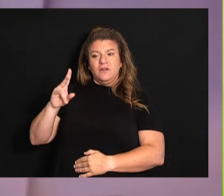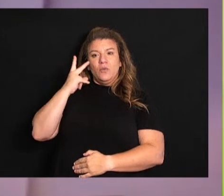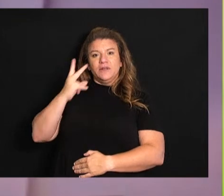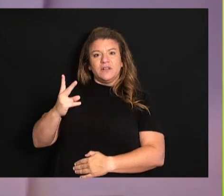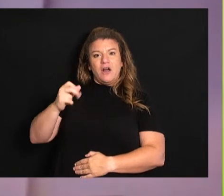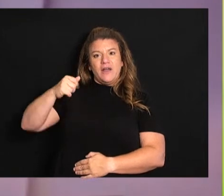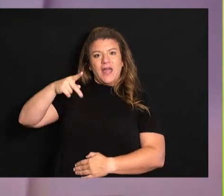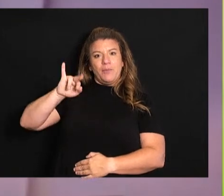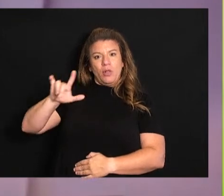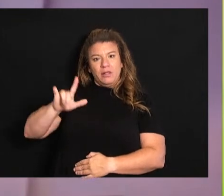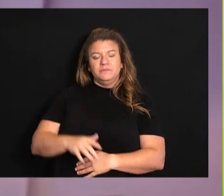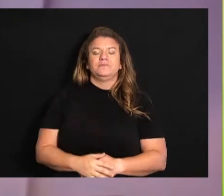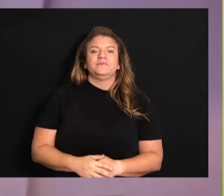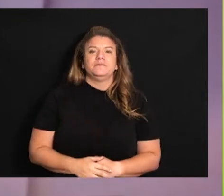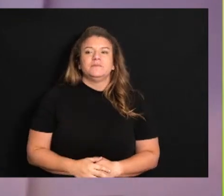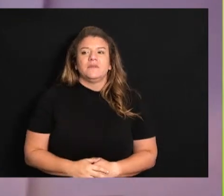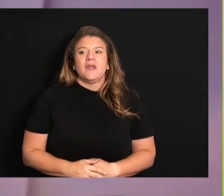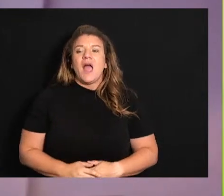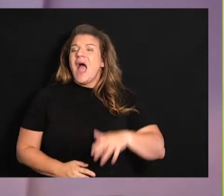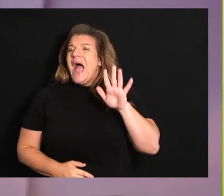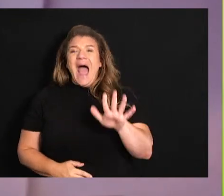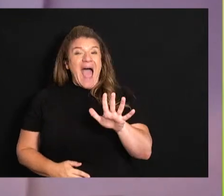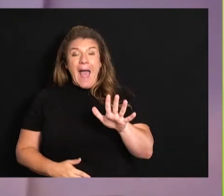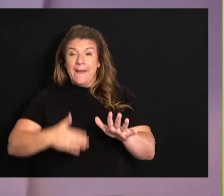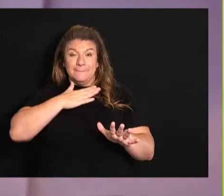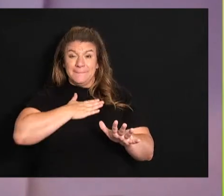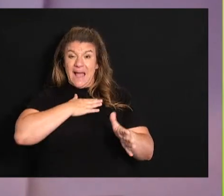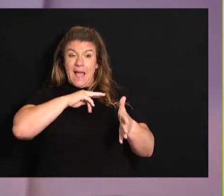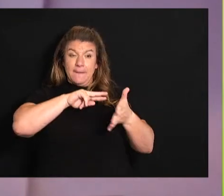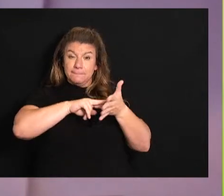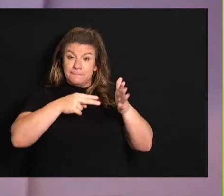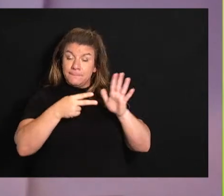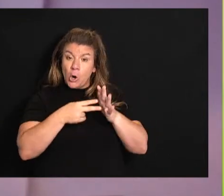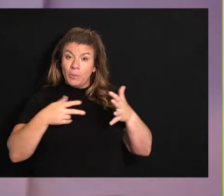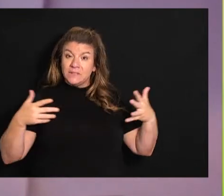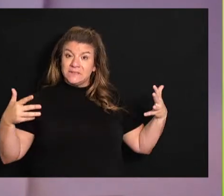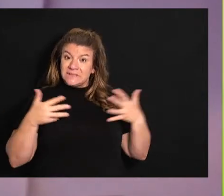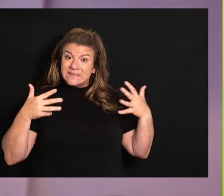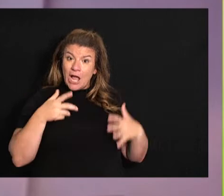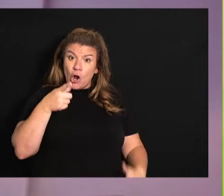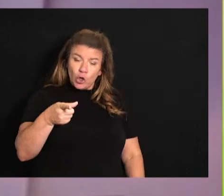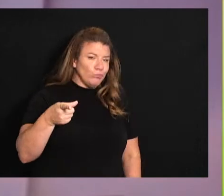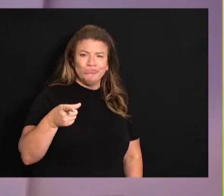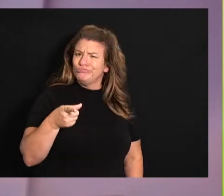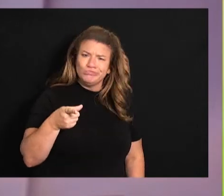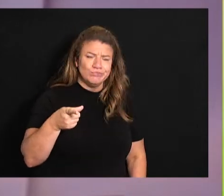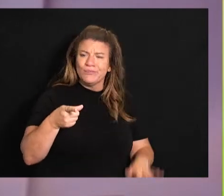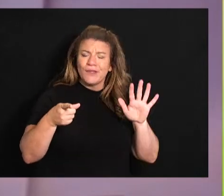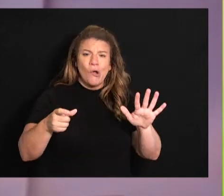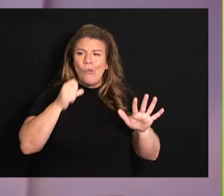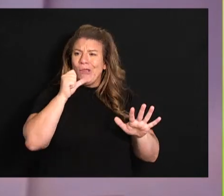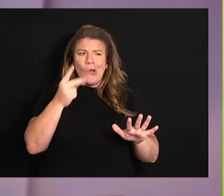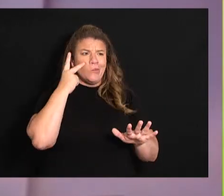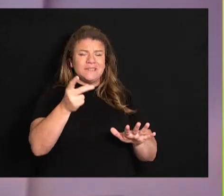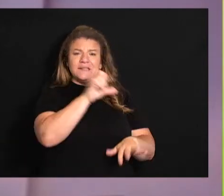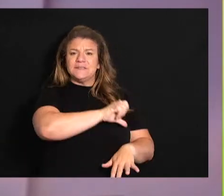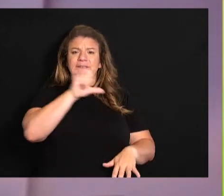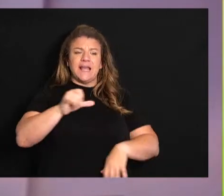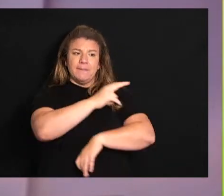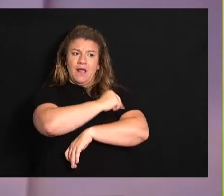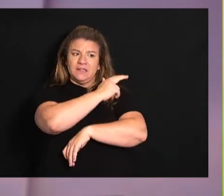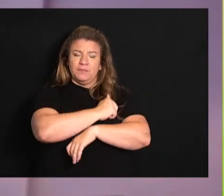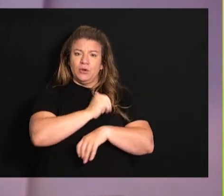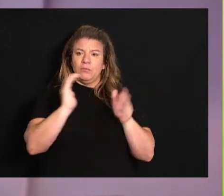April. So this is not said to scare people, because still we are not seeing the kind of hospital numbers that we saw